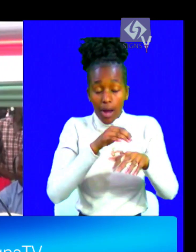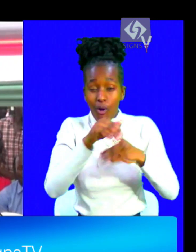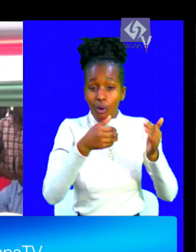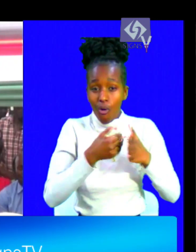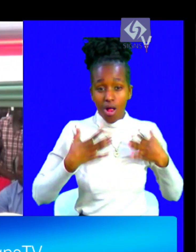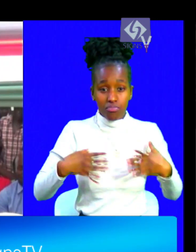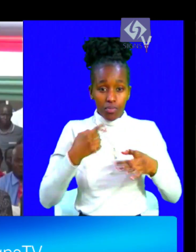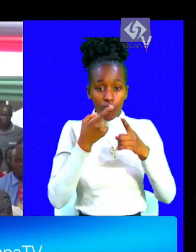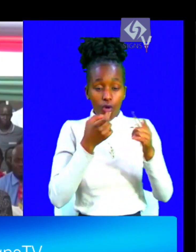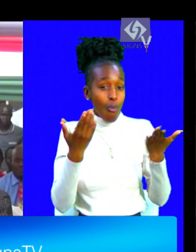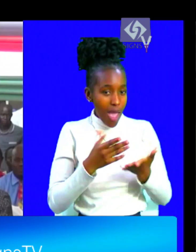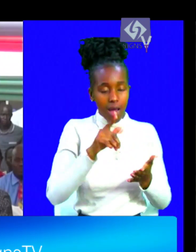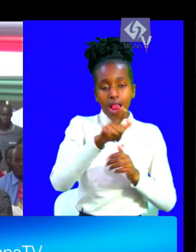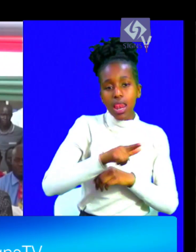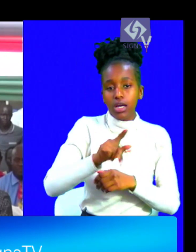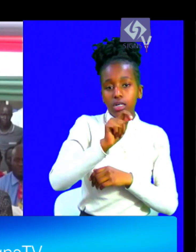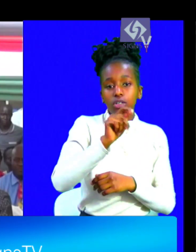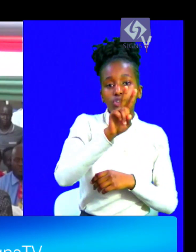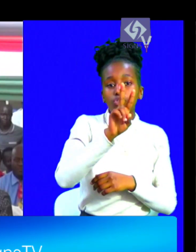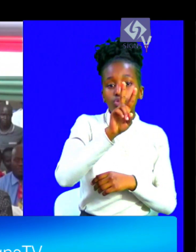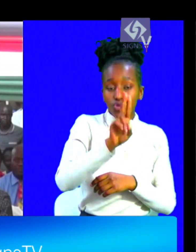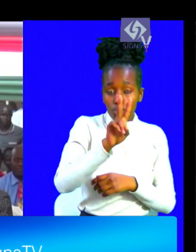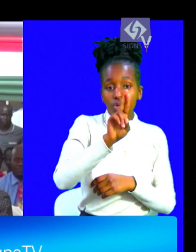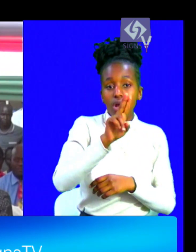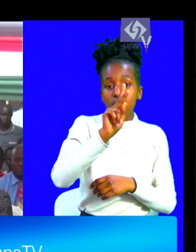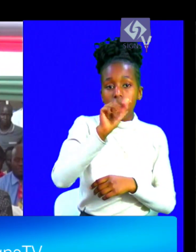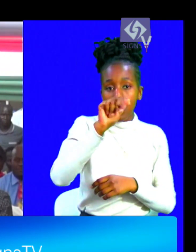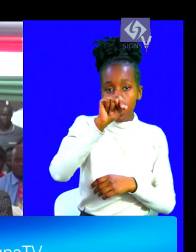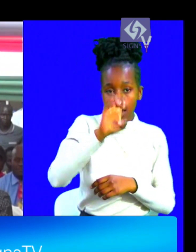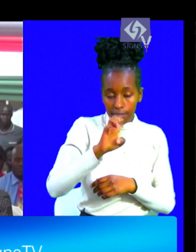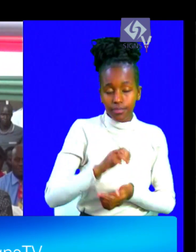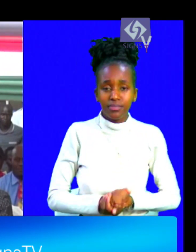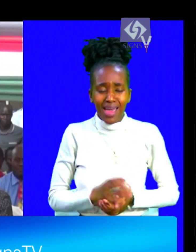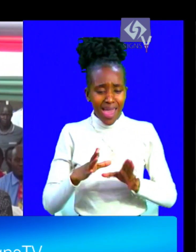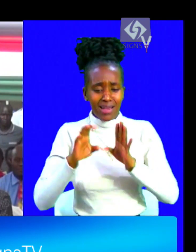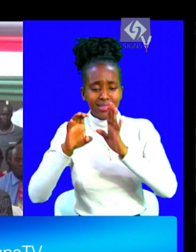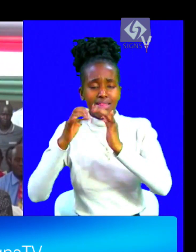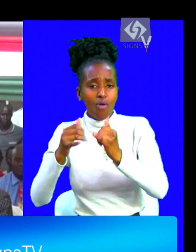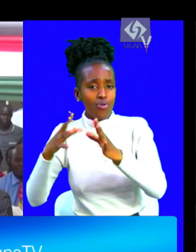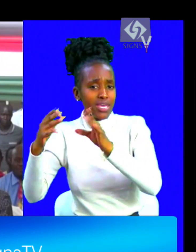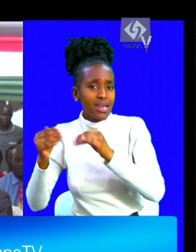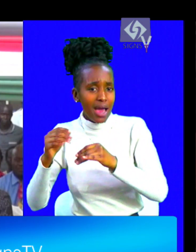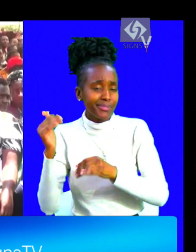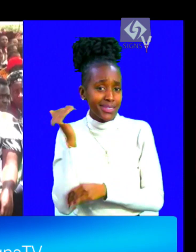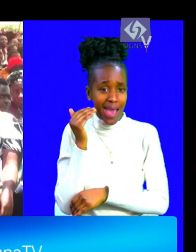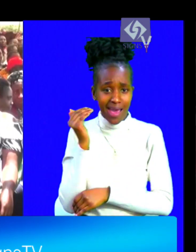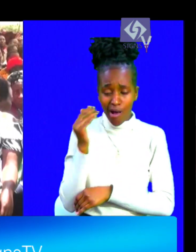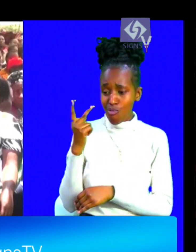Turkana wind power. When you come to Siaya, the only thing you see is a small